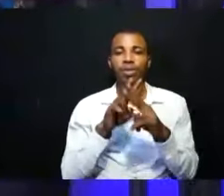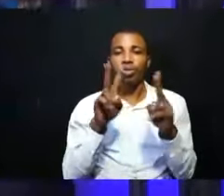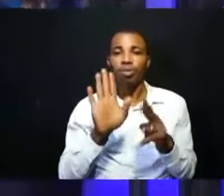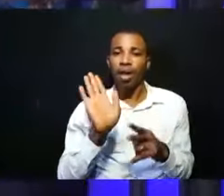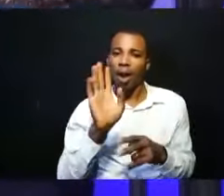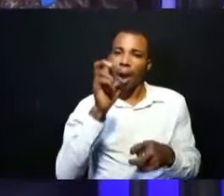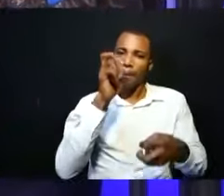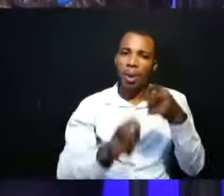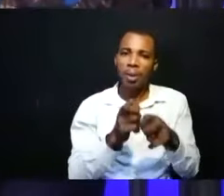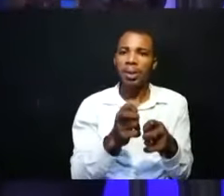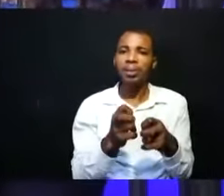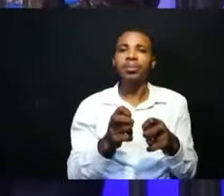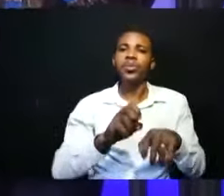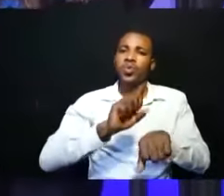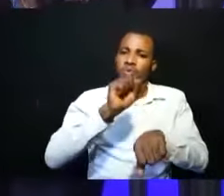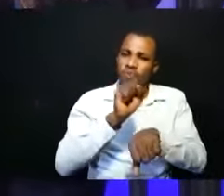challenges.